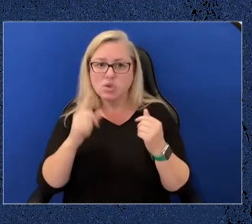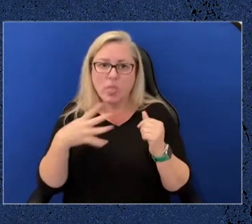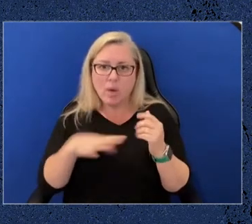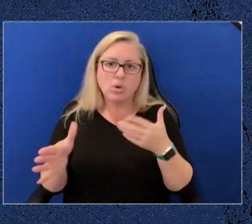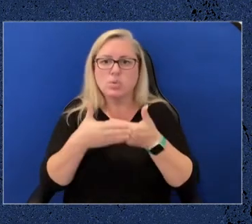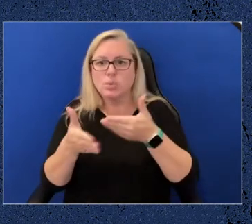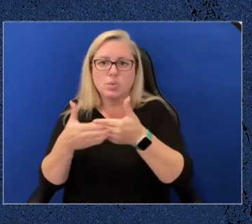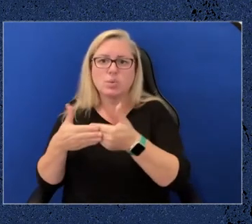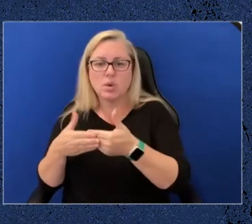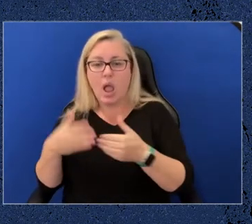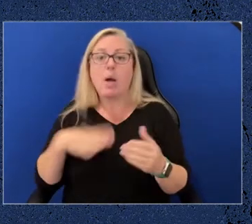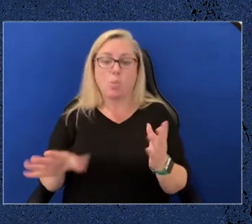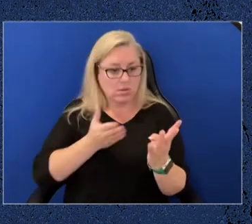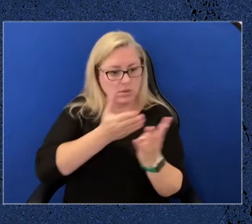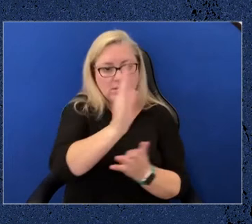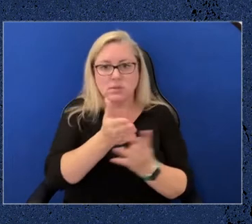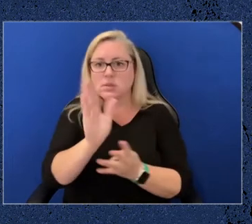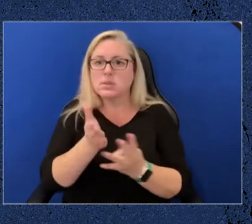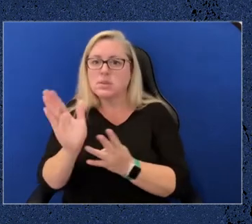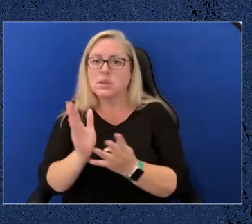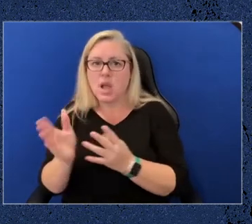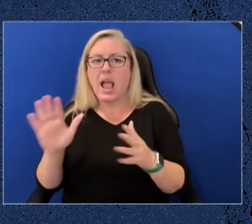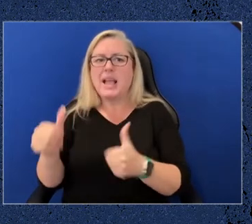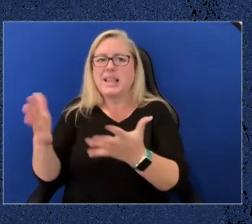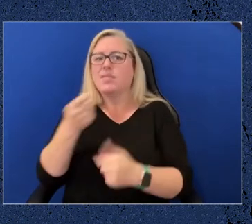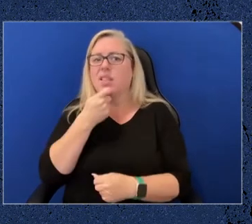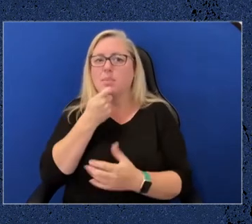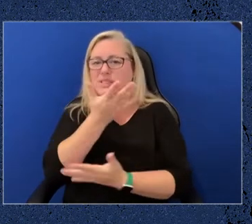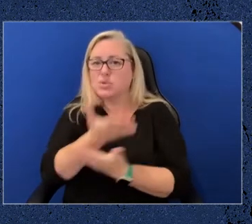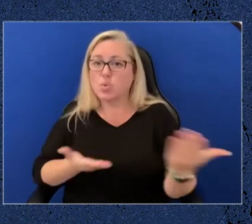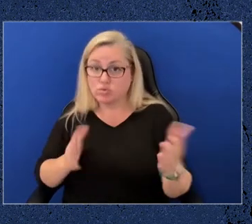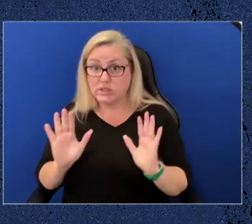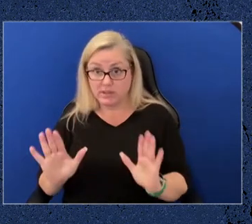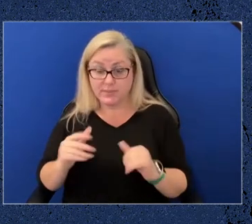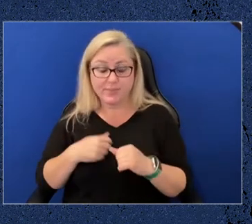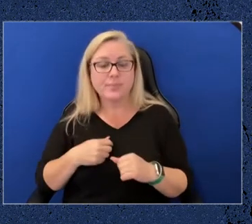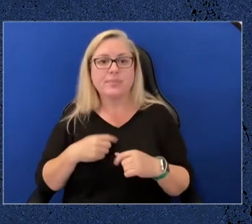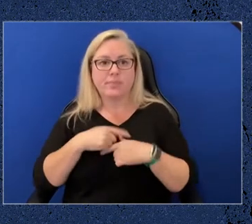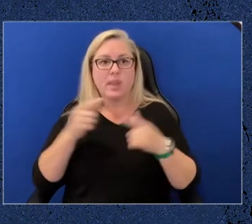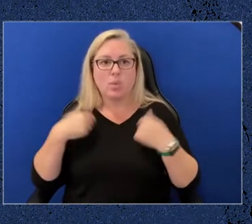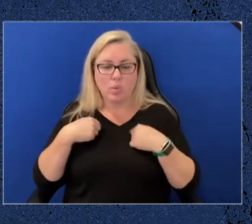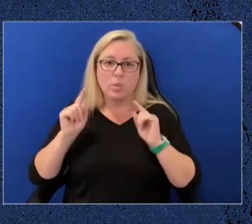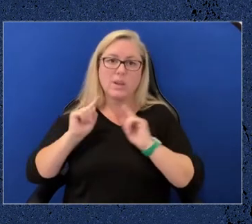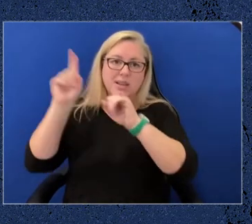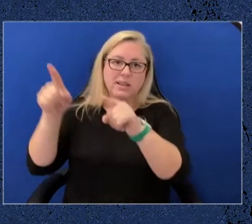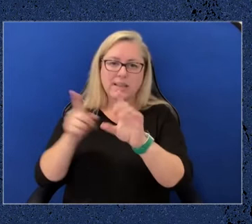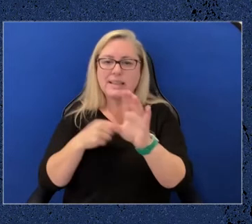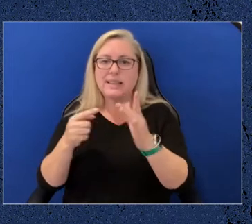for any path, you know, not limit them. I'll give you an anecdote. Sorry to overspeak. We were just up in Yitakala working